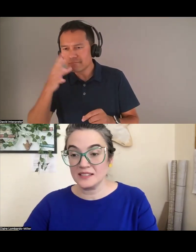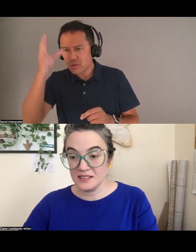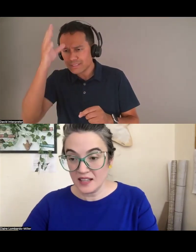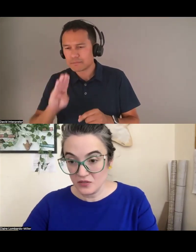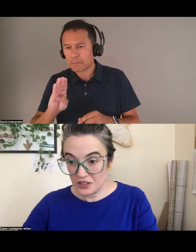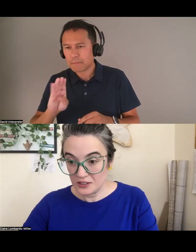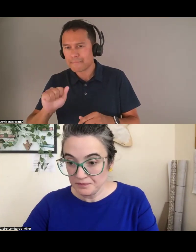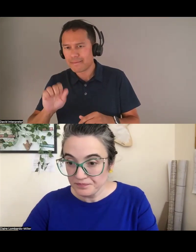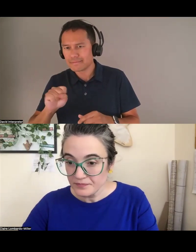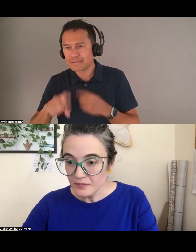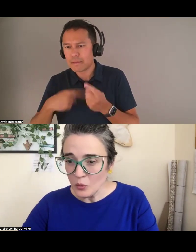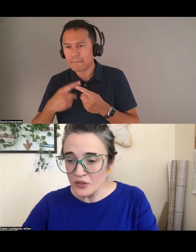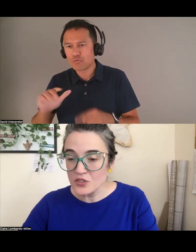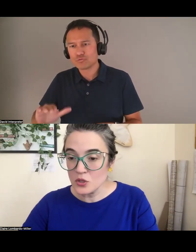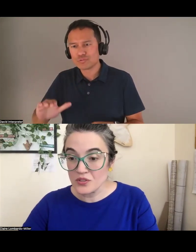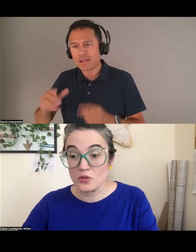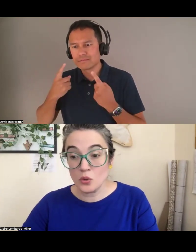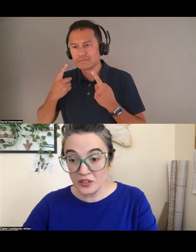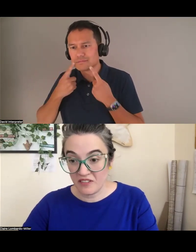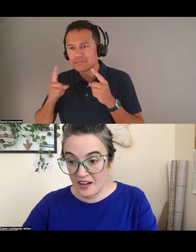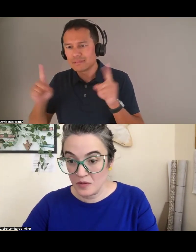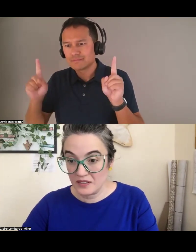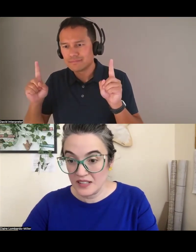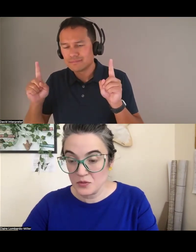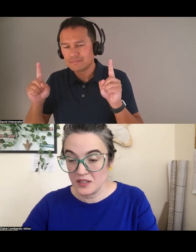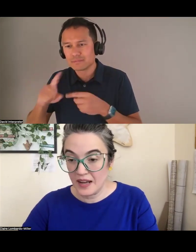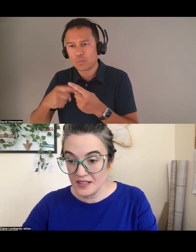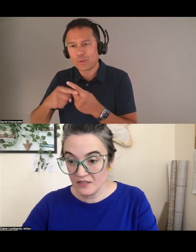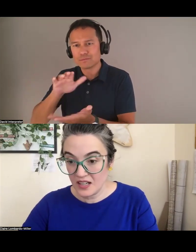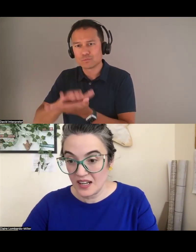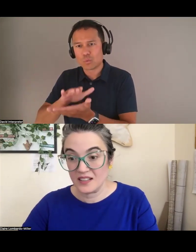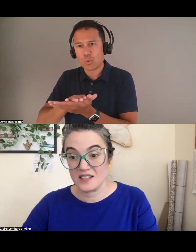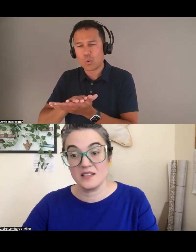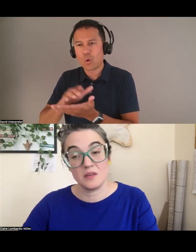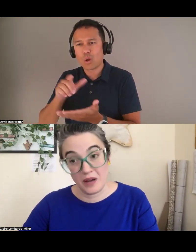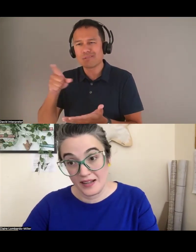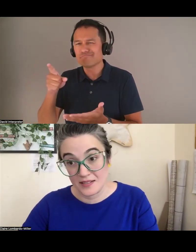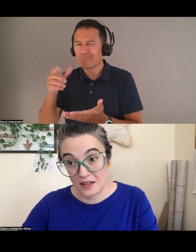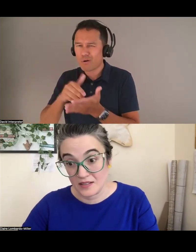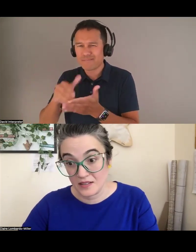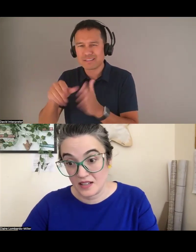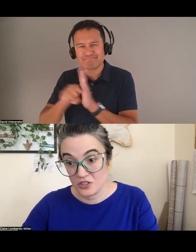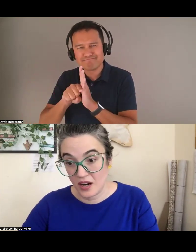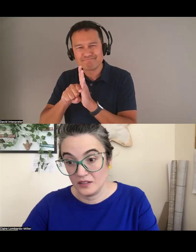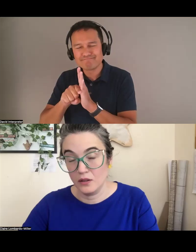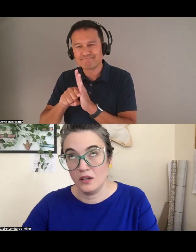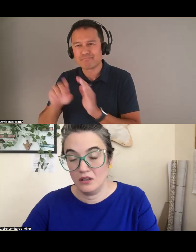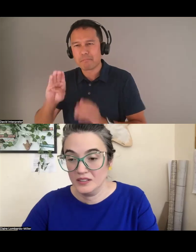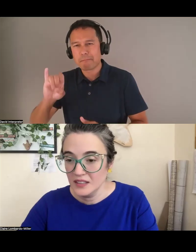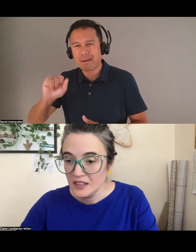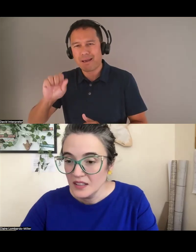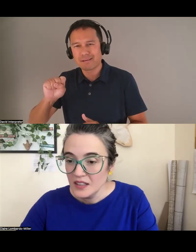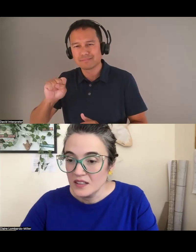being successful when the student's school environment leads with negativity and consistent bias against the deaf child?